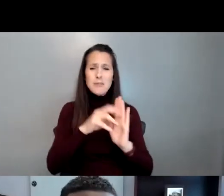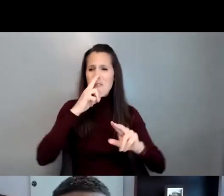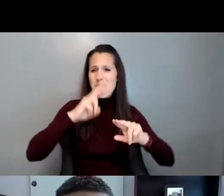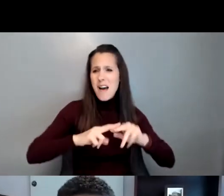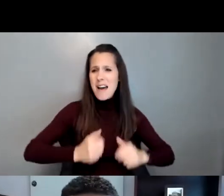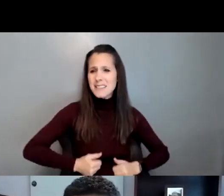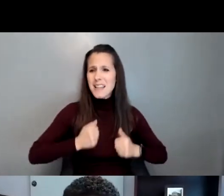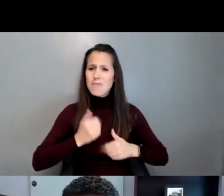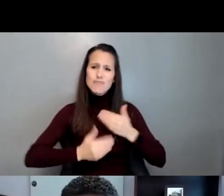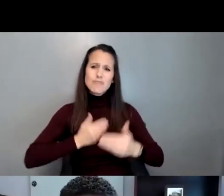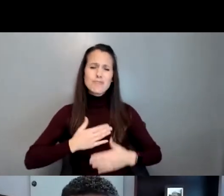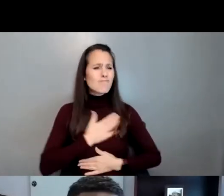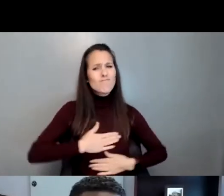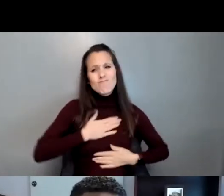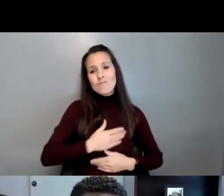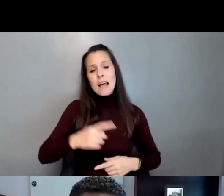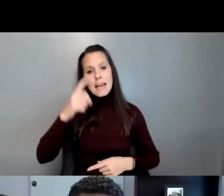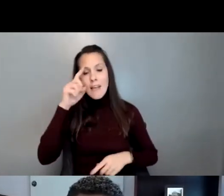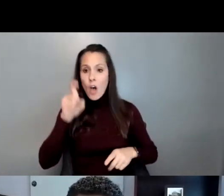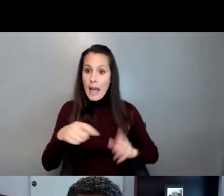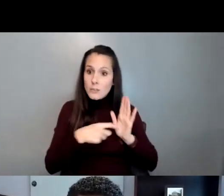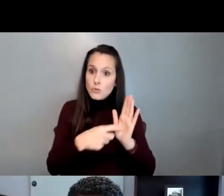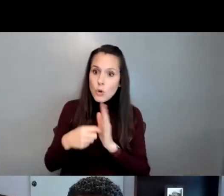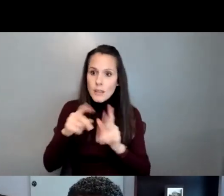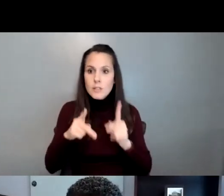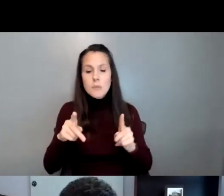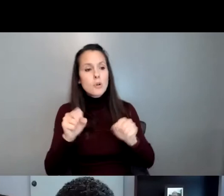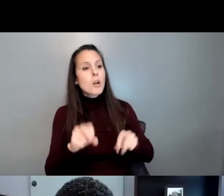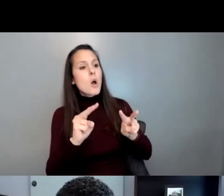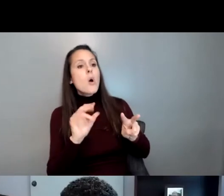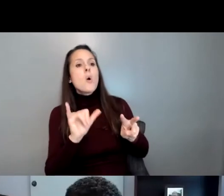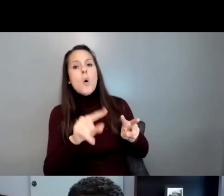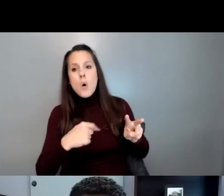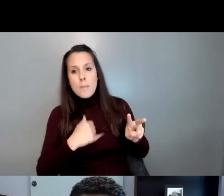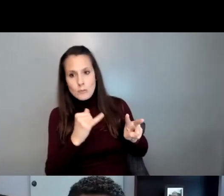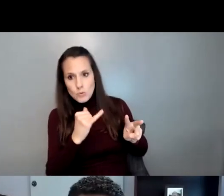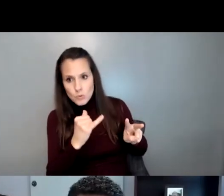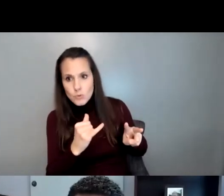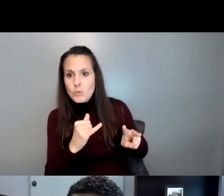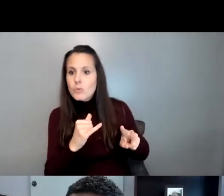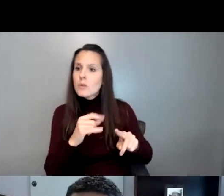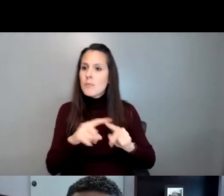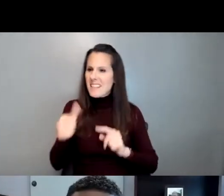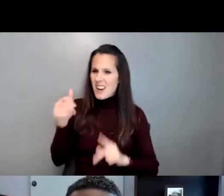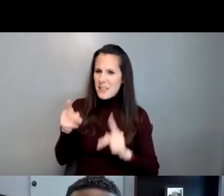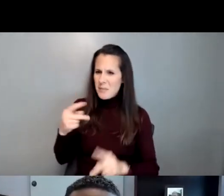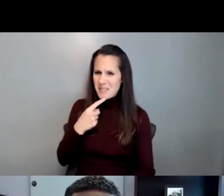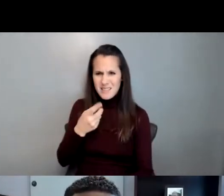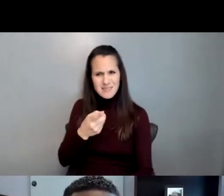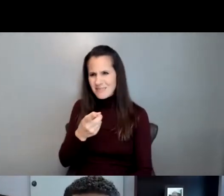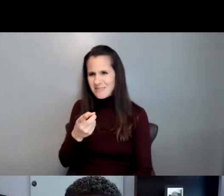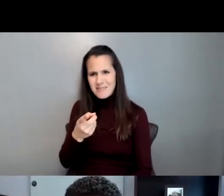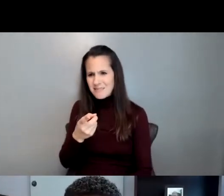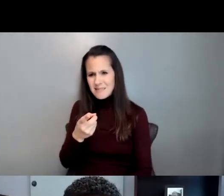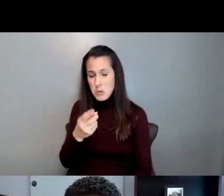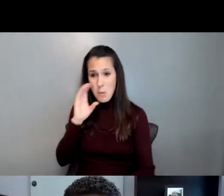was what people needed to see to then know that they could as well. But I was then criticized by people that said, you know, you are making it seem